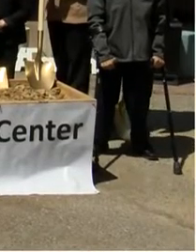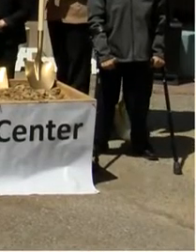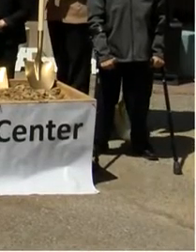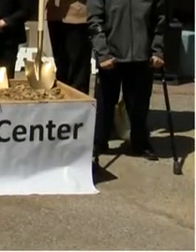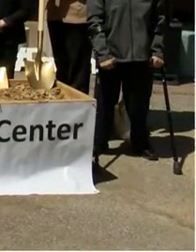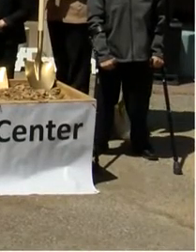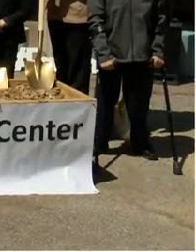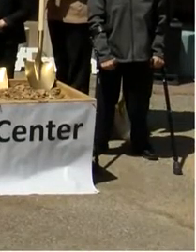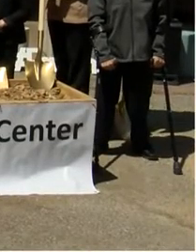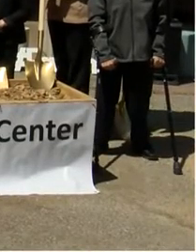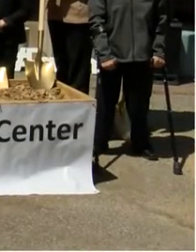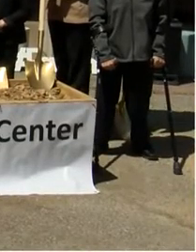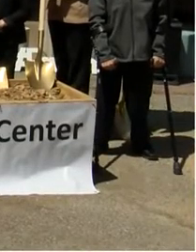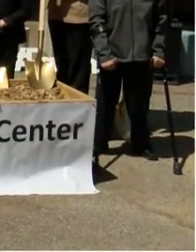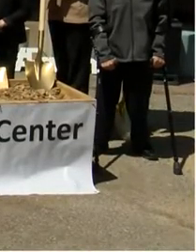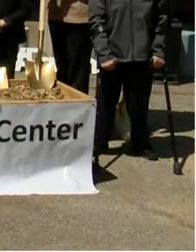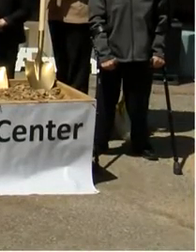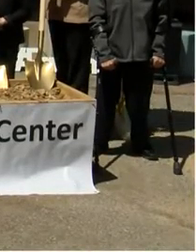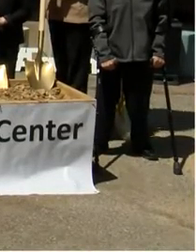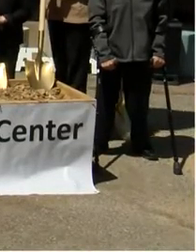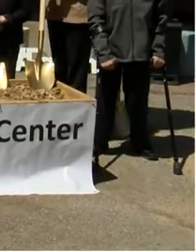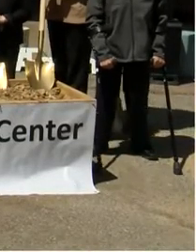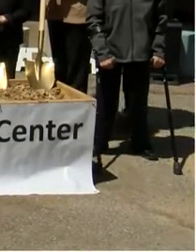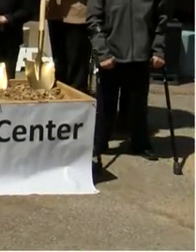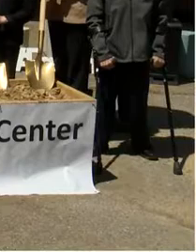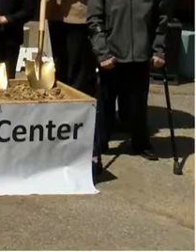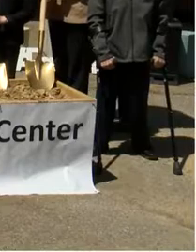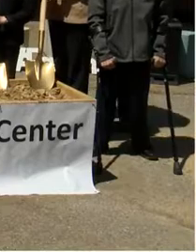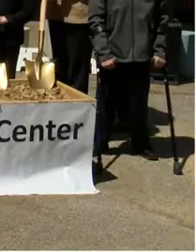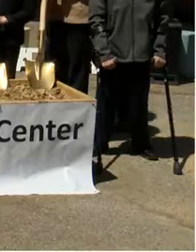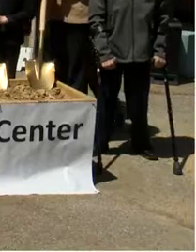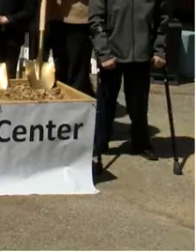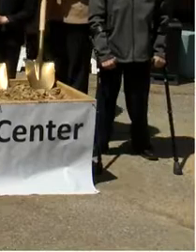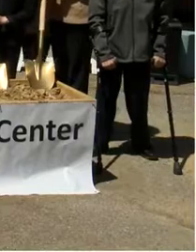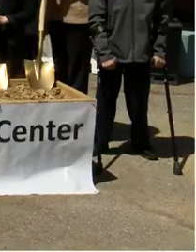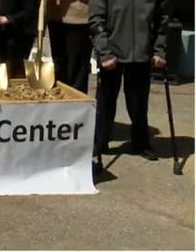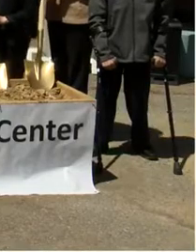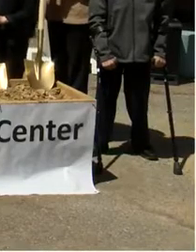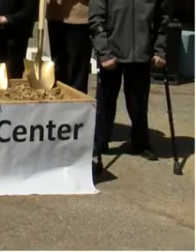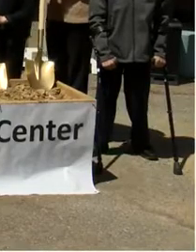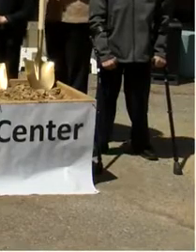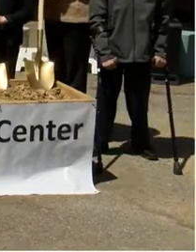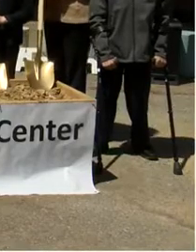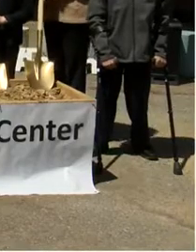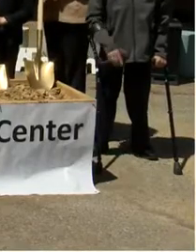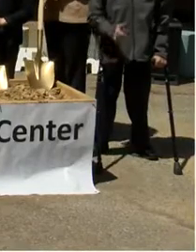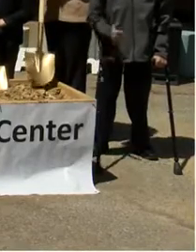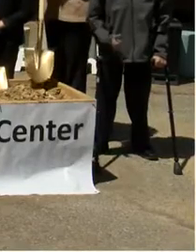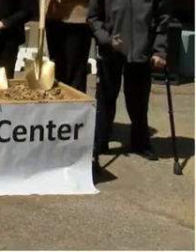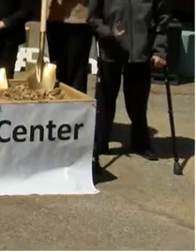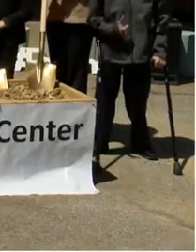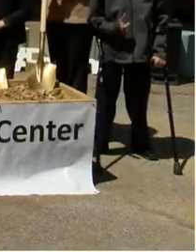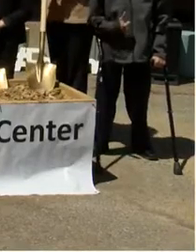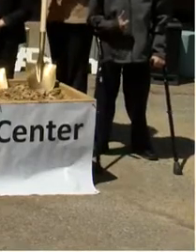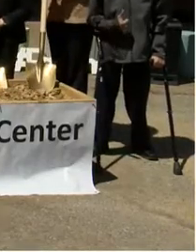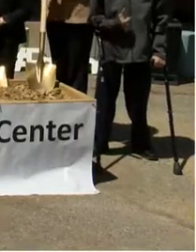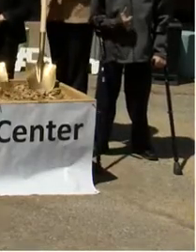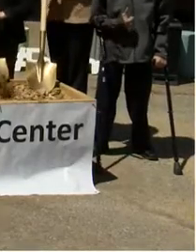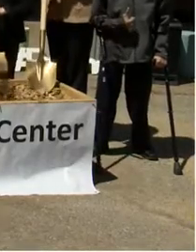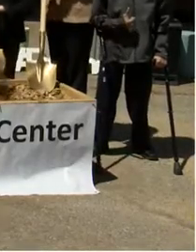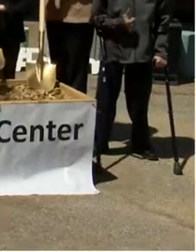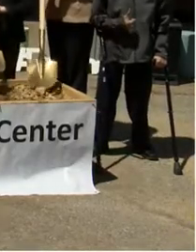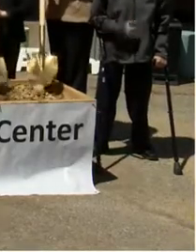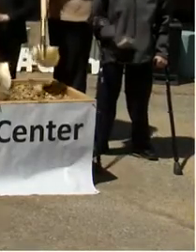All right, thank you. Okay, on the count of three, we're going to say joy. 1, 2, 3.